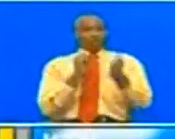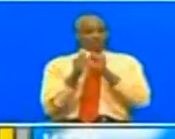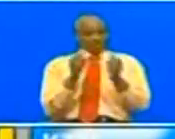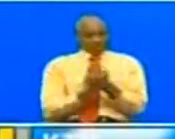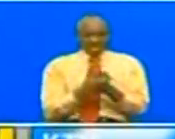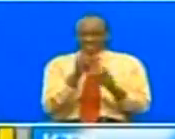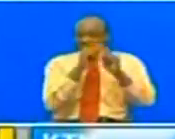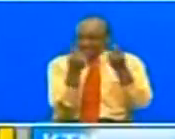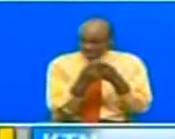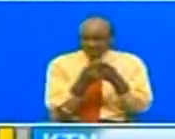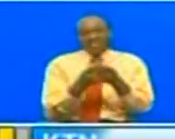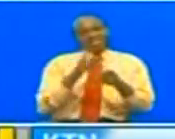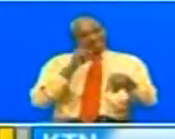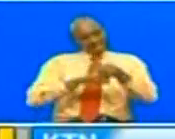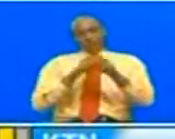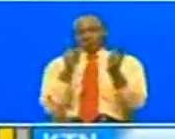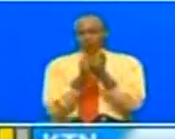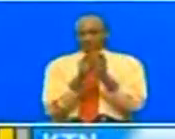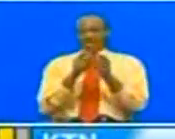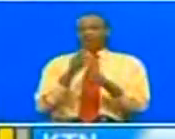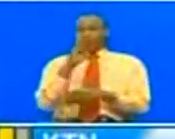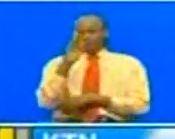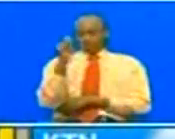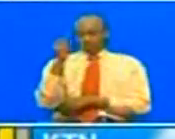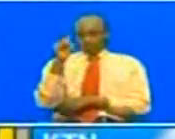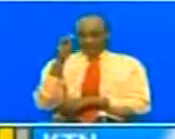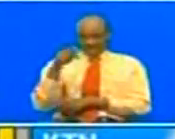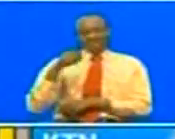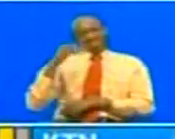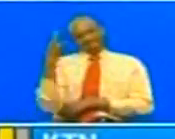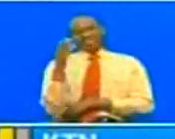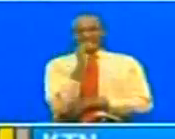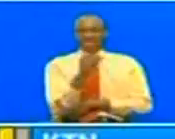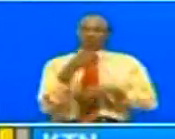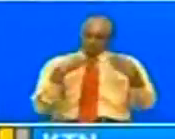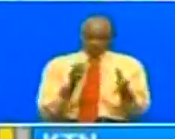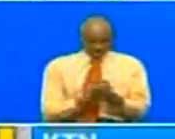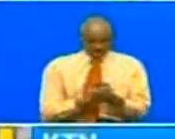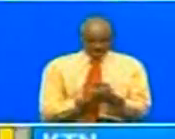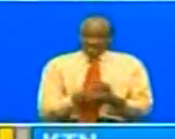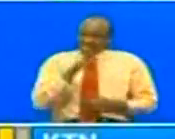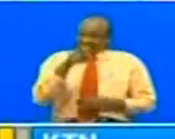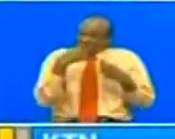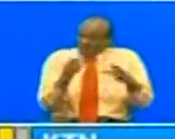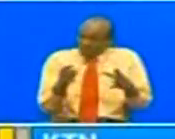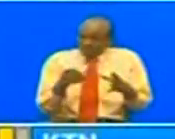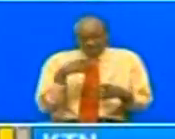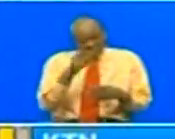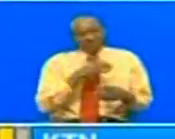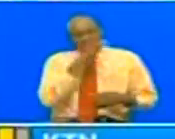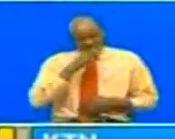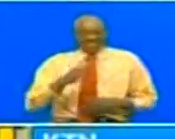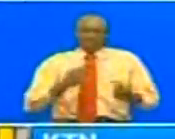team conceded 3 goals in their first leg match against Botswana in Gaborone almost 2 weeks ago. The loss, however, has not dampened the spirit